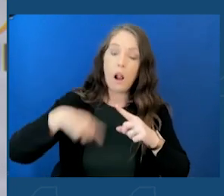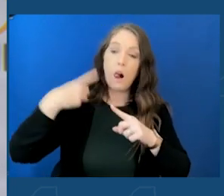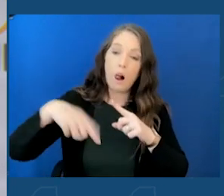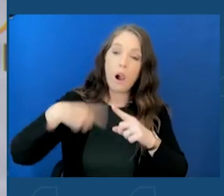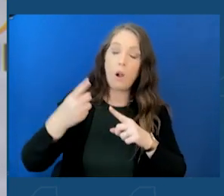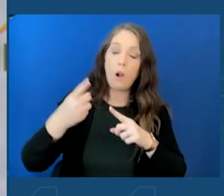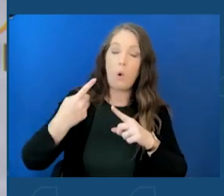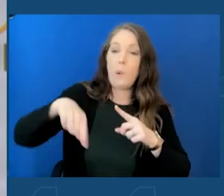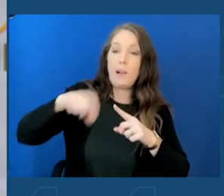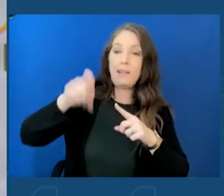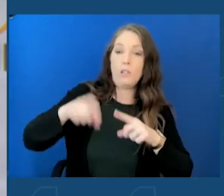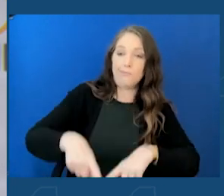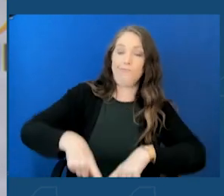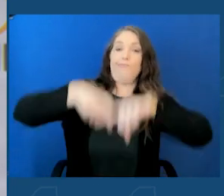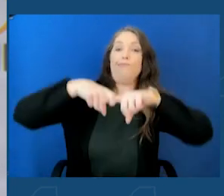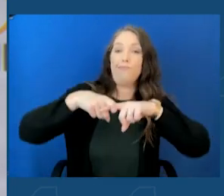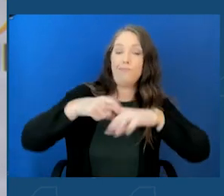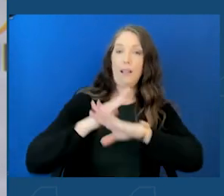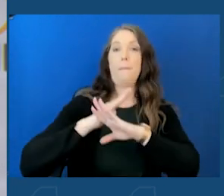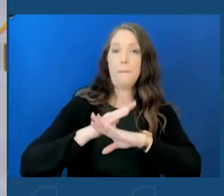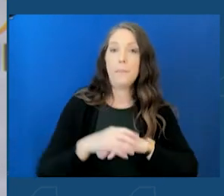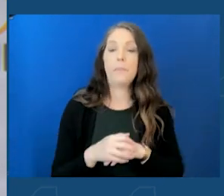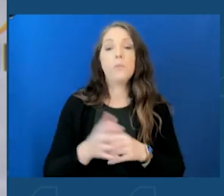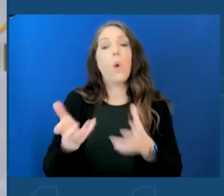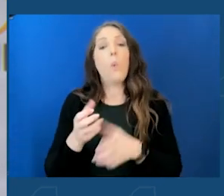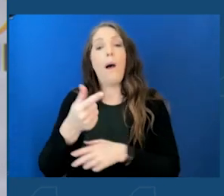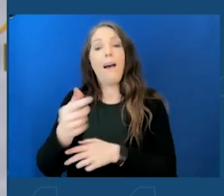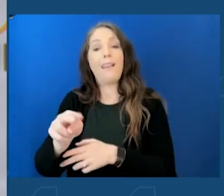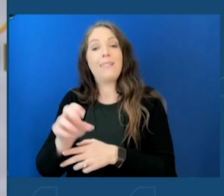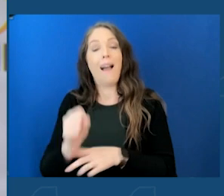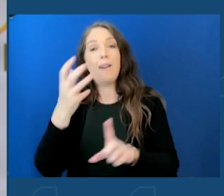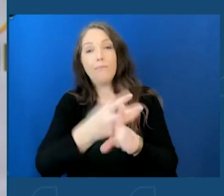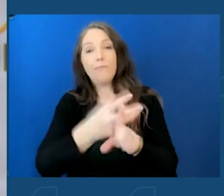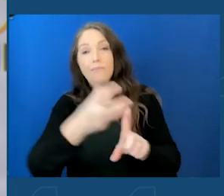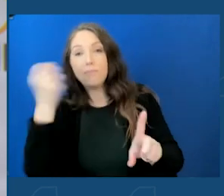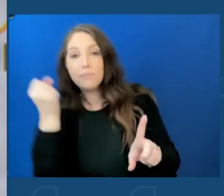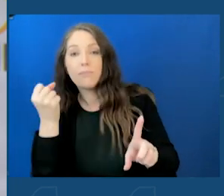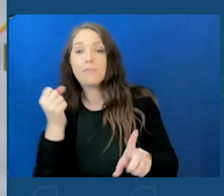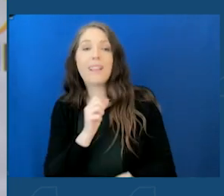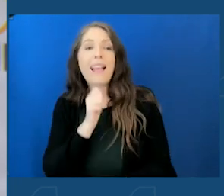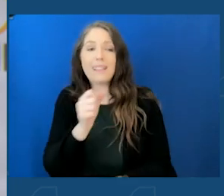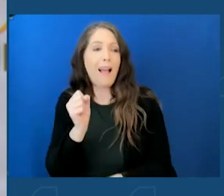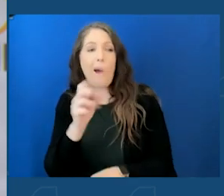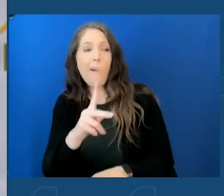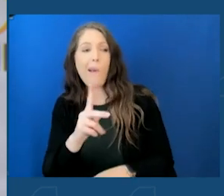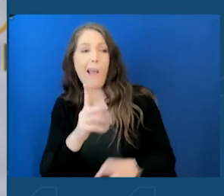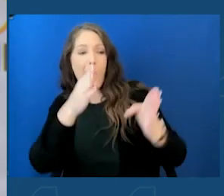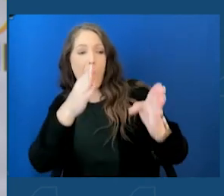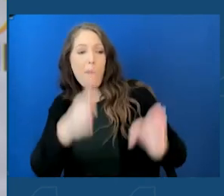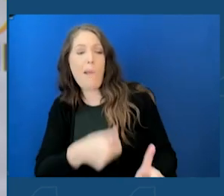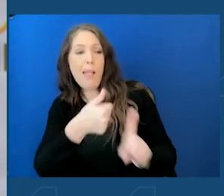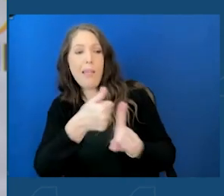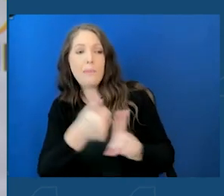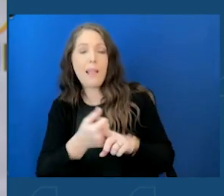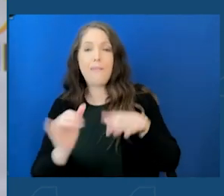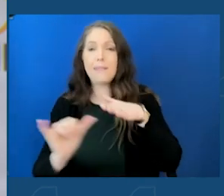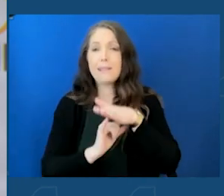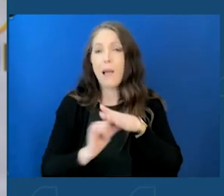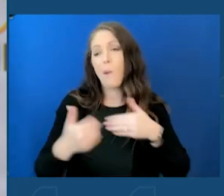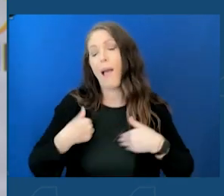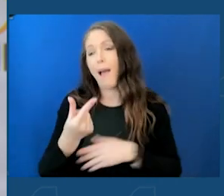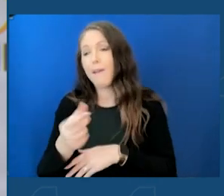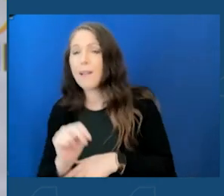do here in the state of New York, is to get guns off the streets, but not say it's okay for people to be carrying guns on our subways, in our schools, in